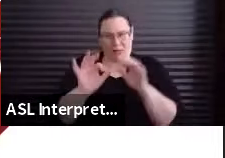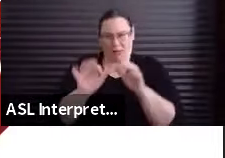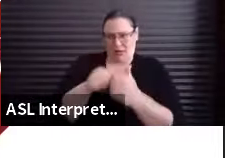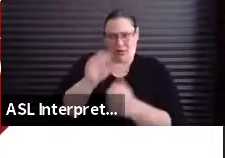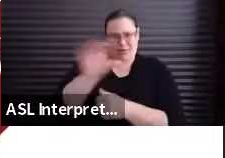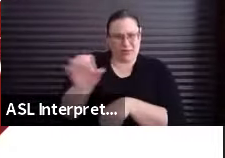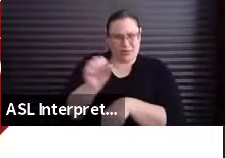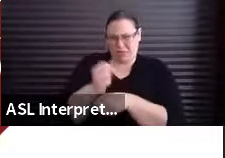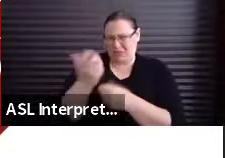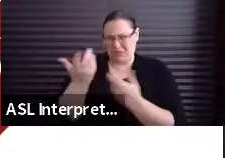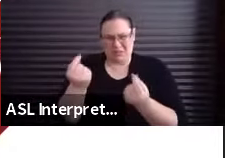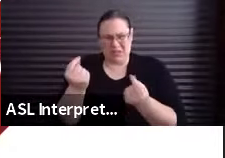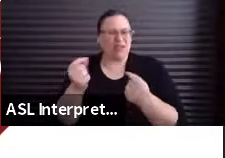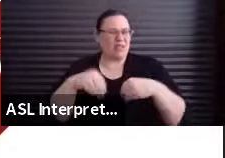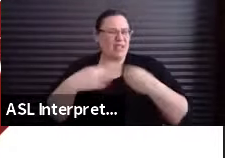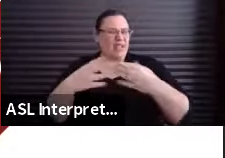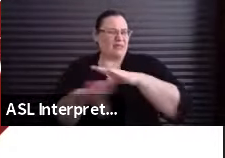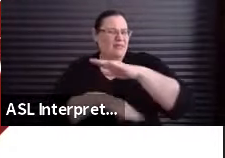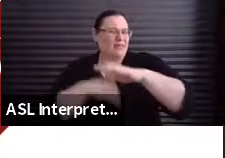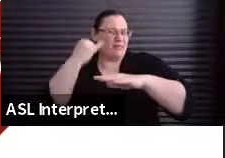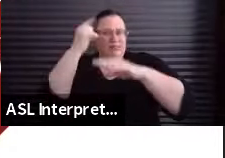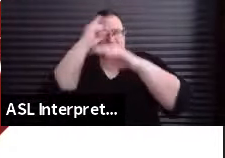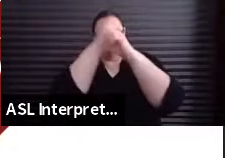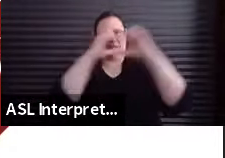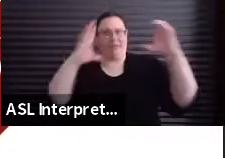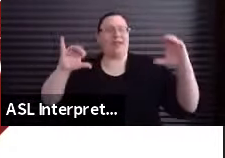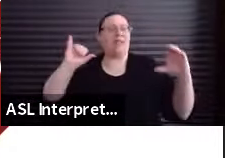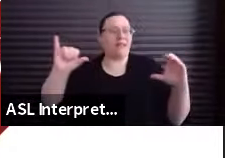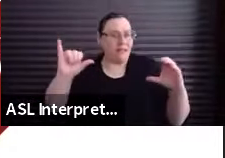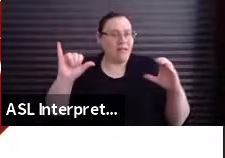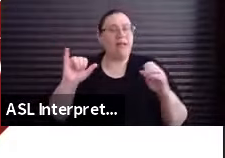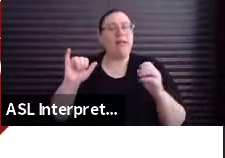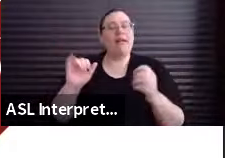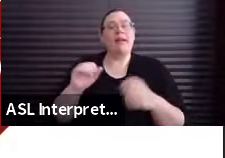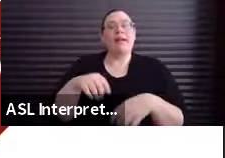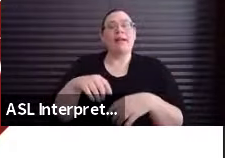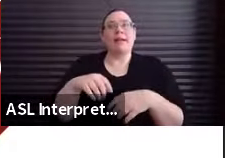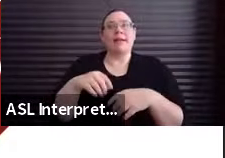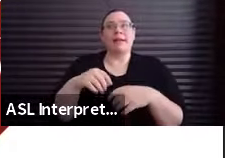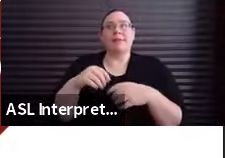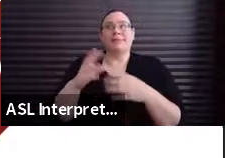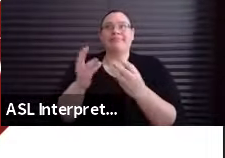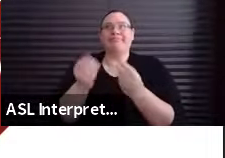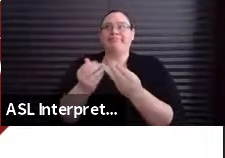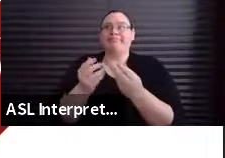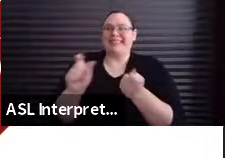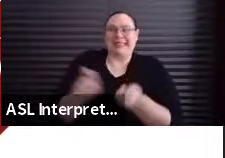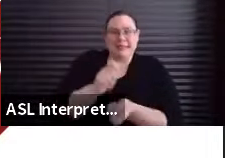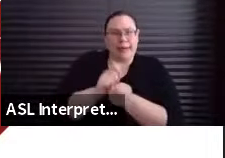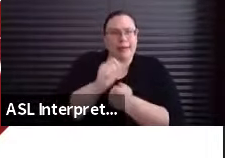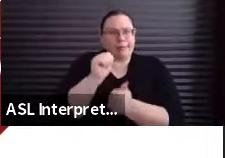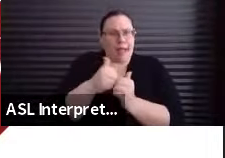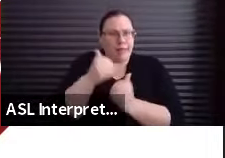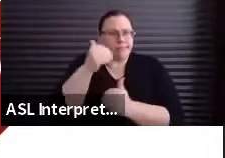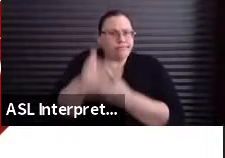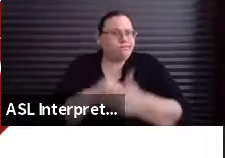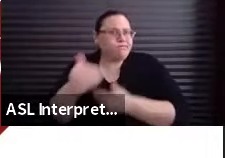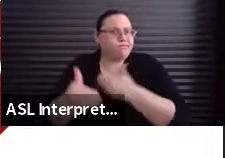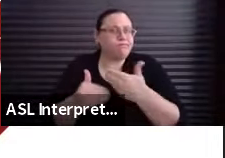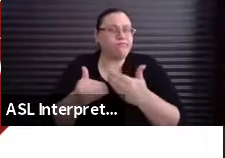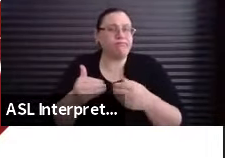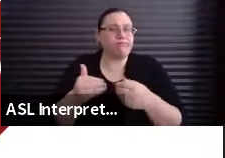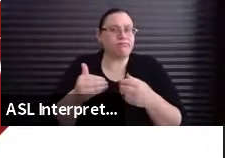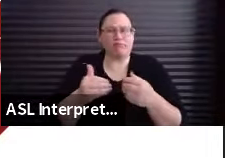to sort of lay a foundation to understand exactly the mechanics of it all. And it's